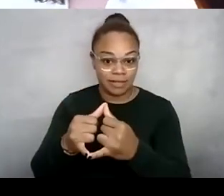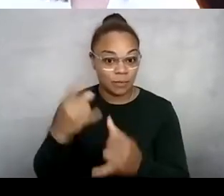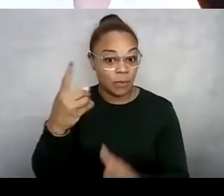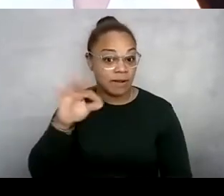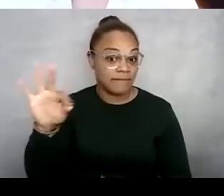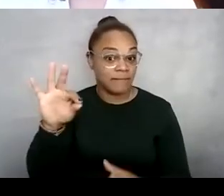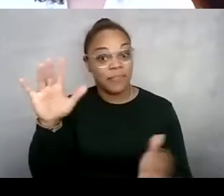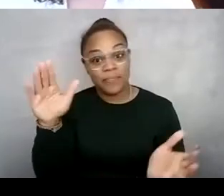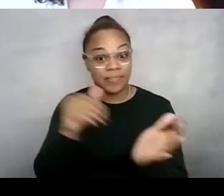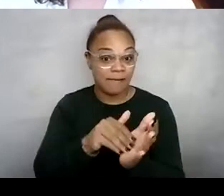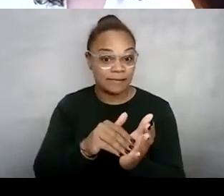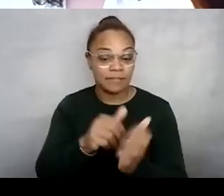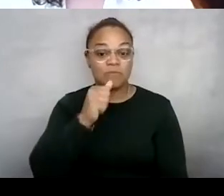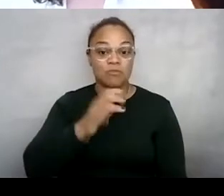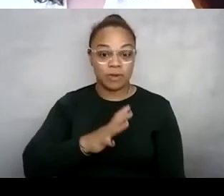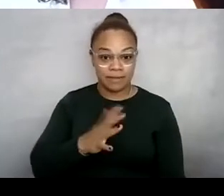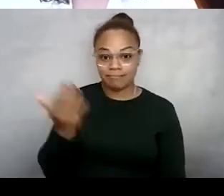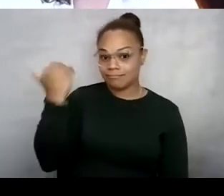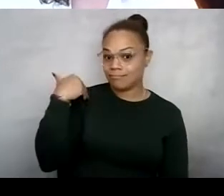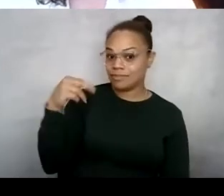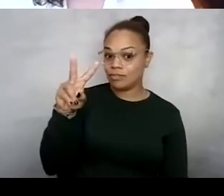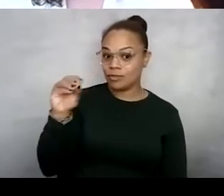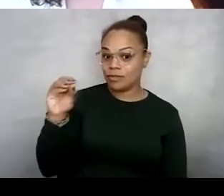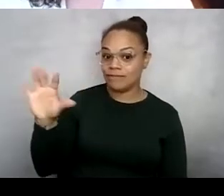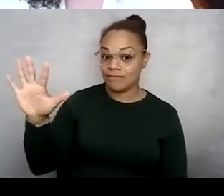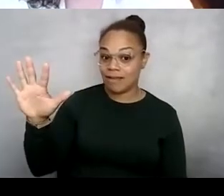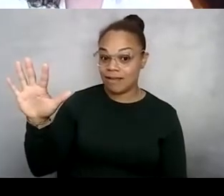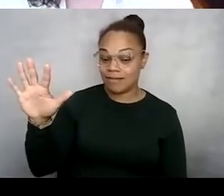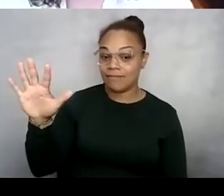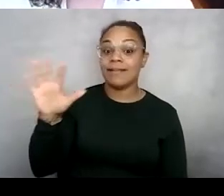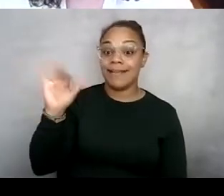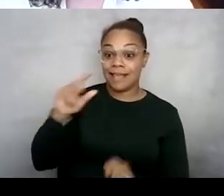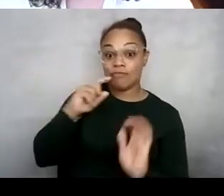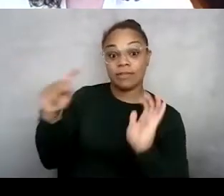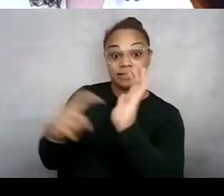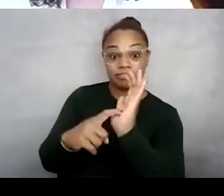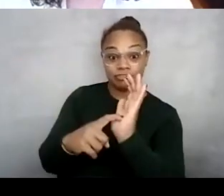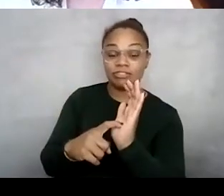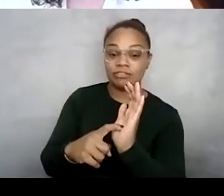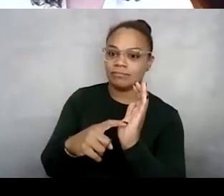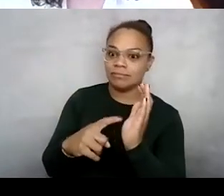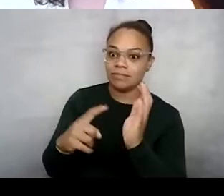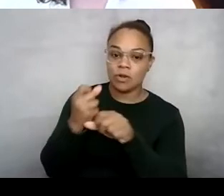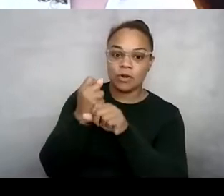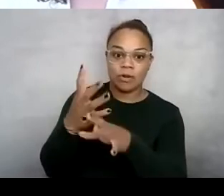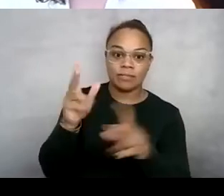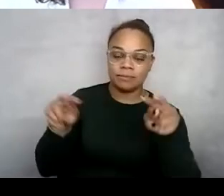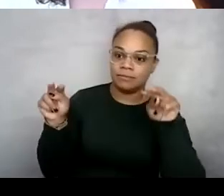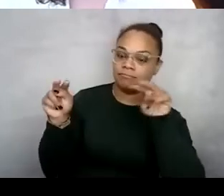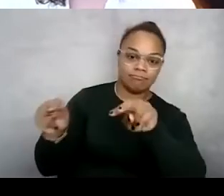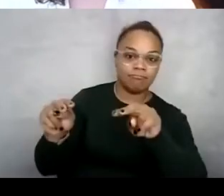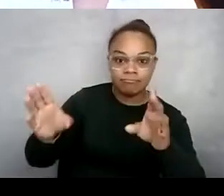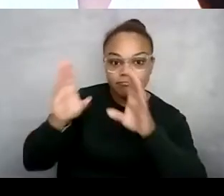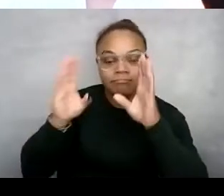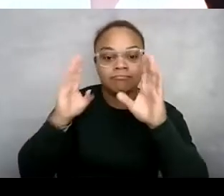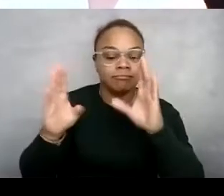in 2005. That recognized, made visible, and celebrated the peace work of thousands of women around the